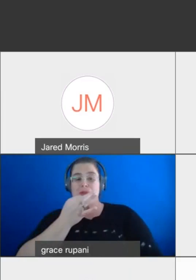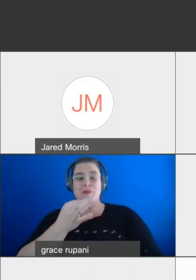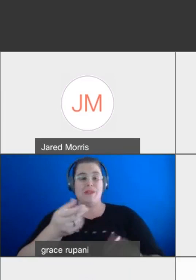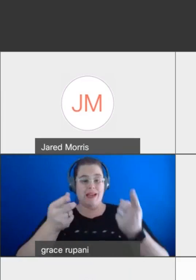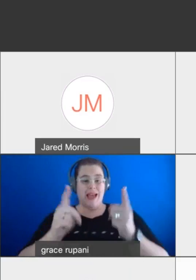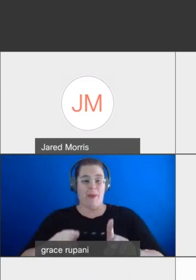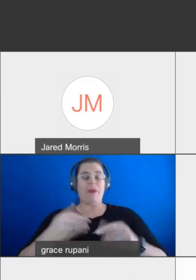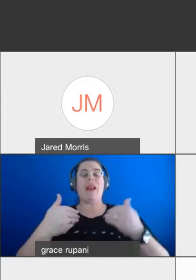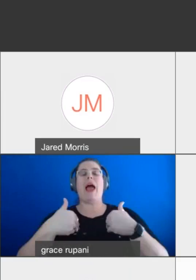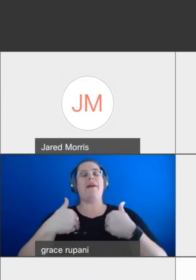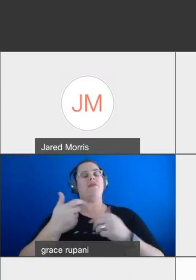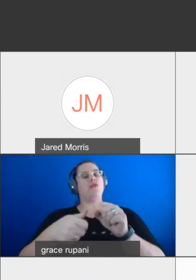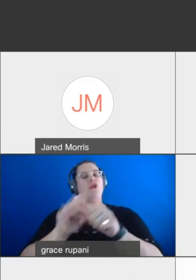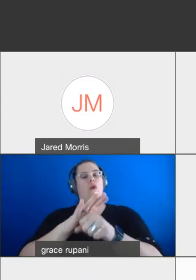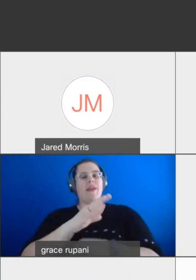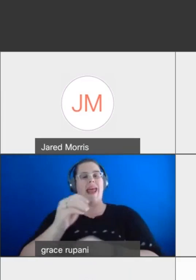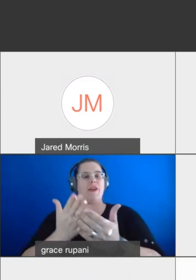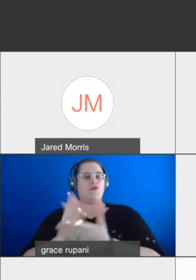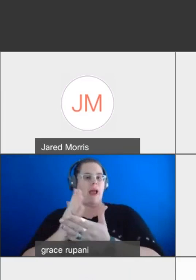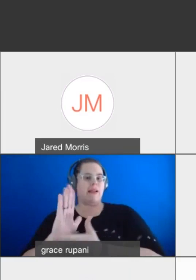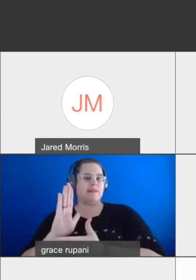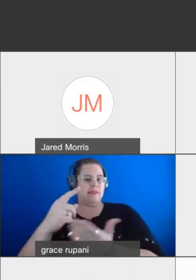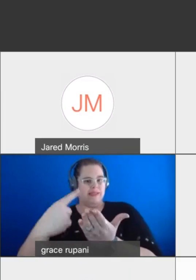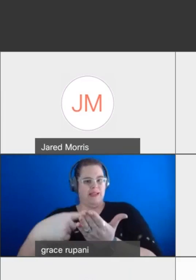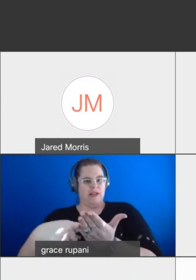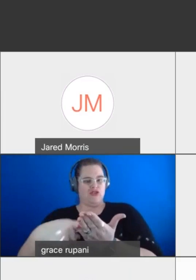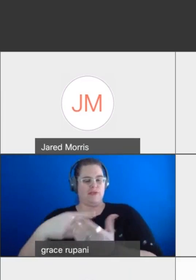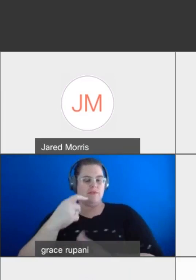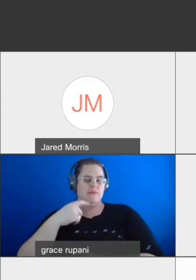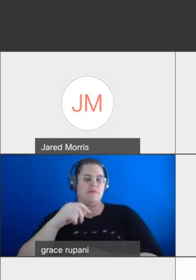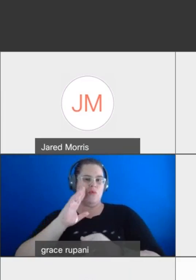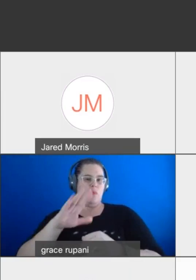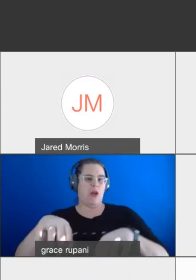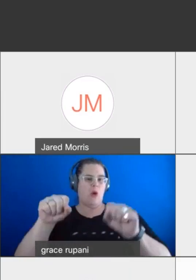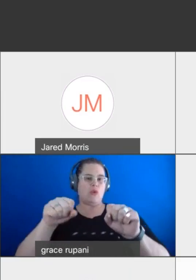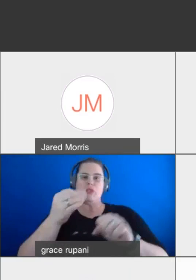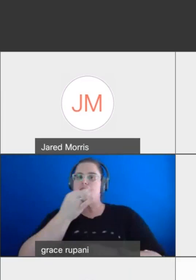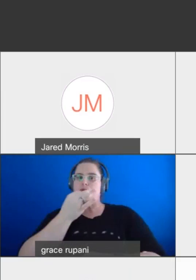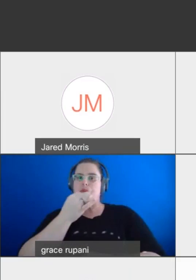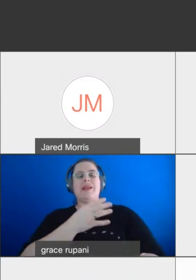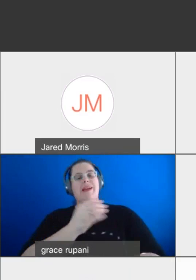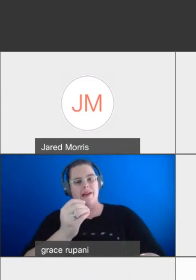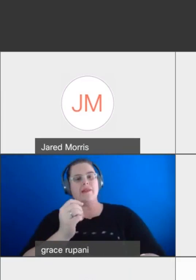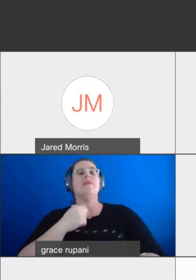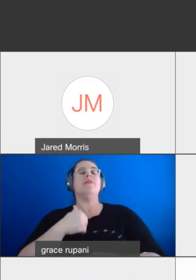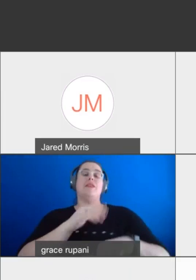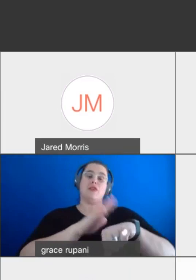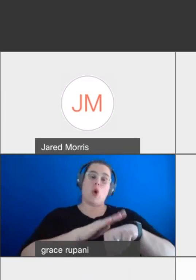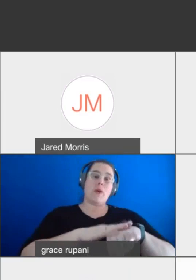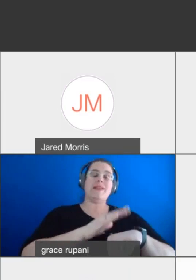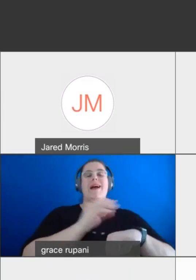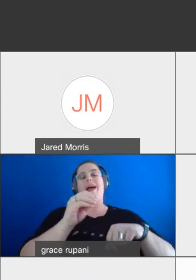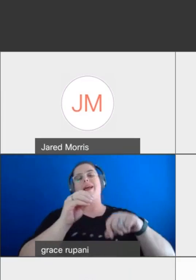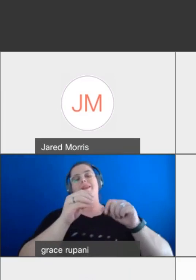COVID discussions, and the notices of those and the links on our website. There